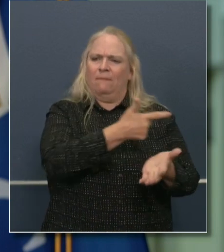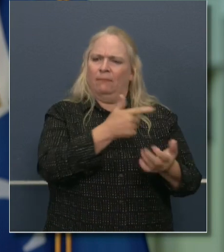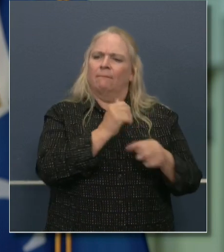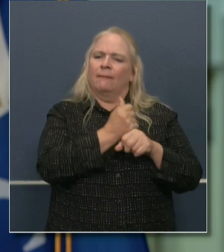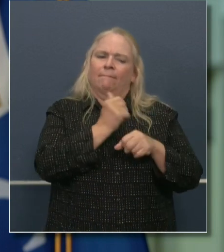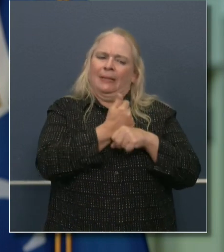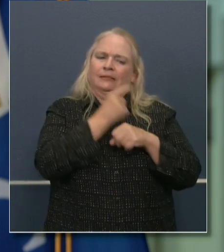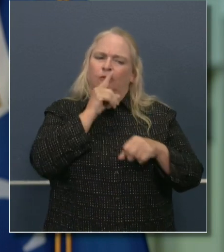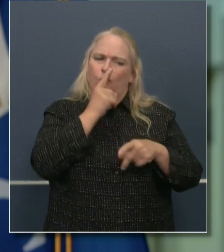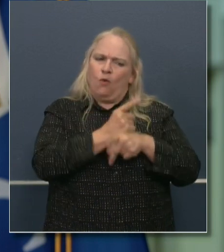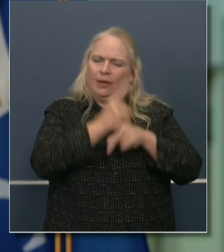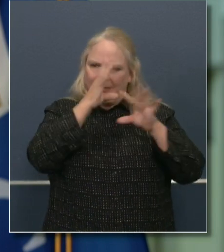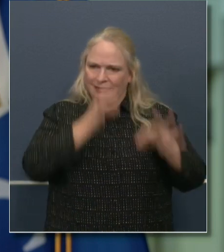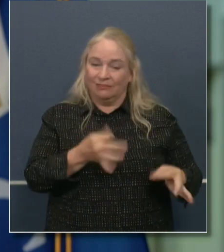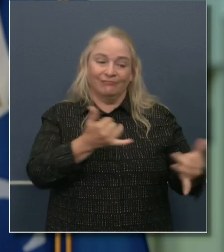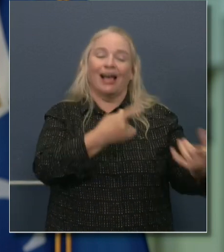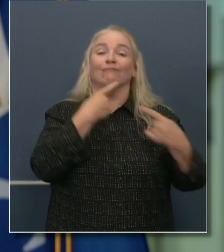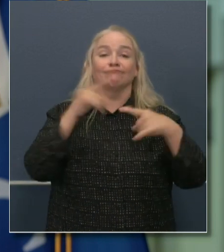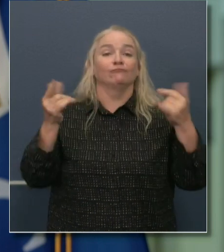Kathleen Ronayne, AP.